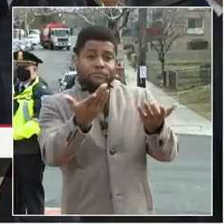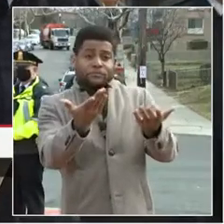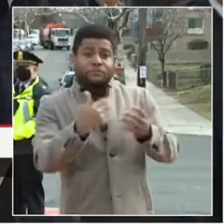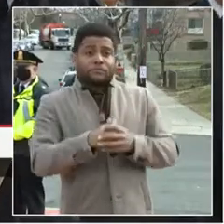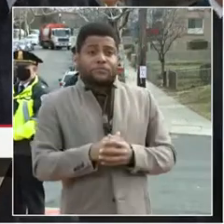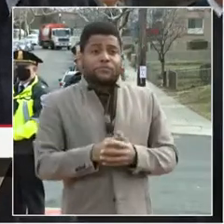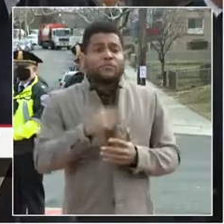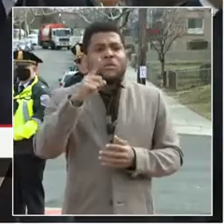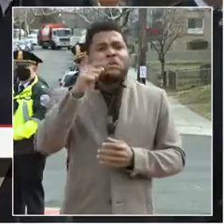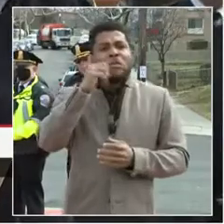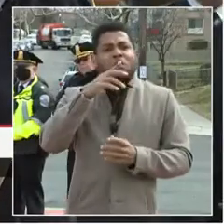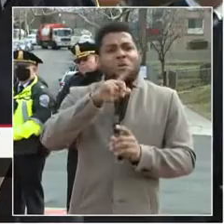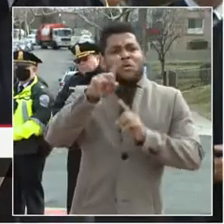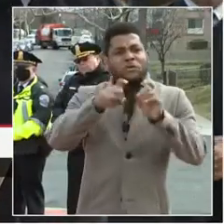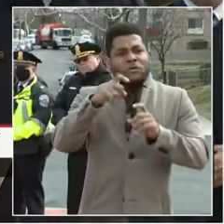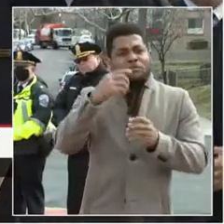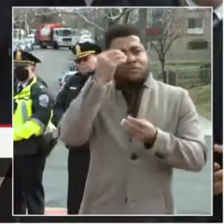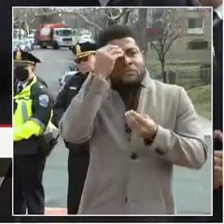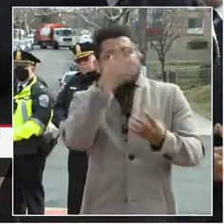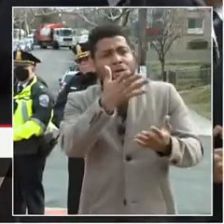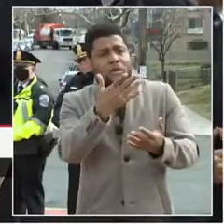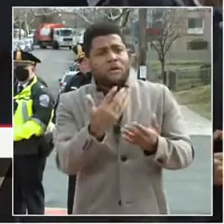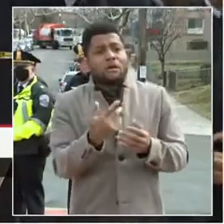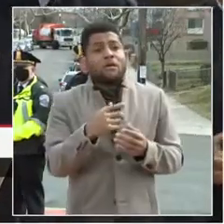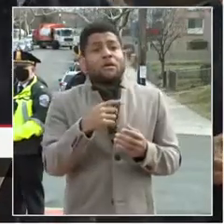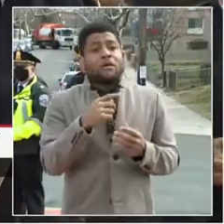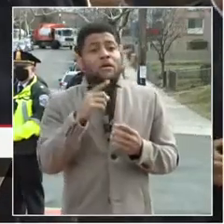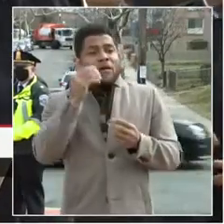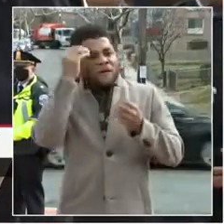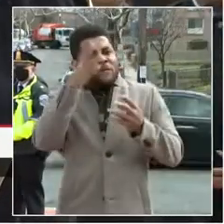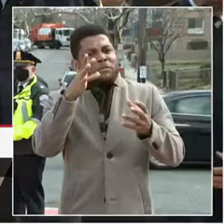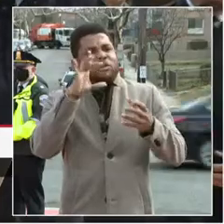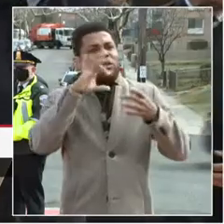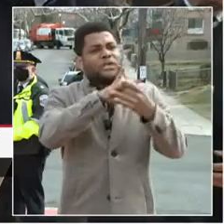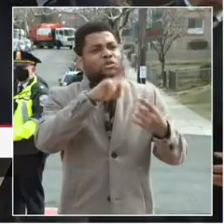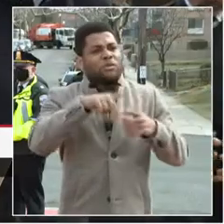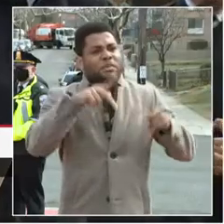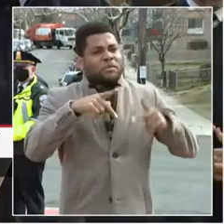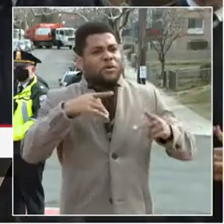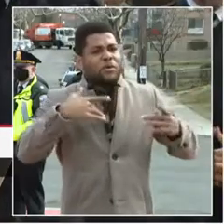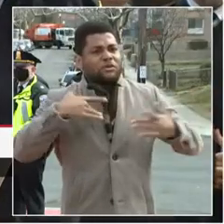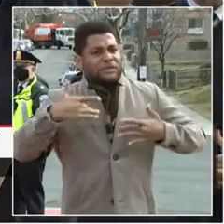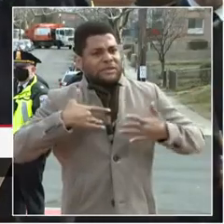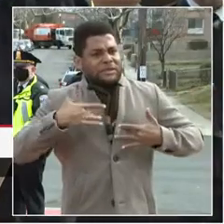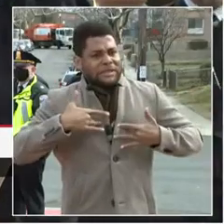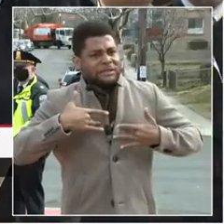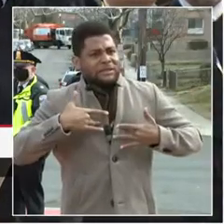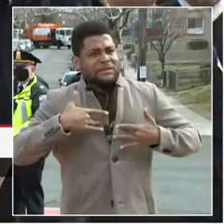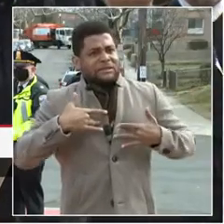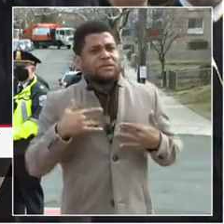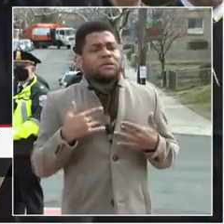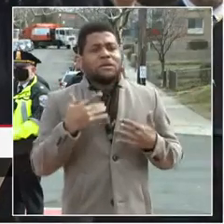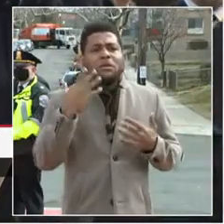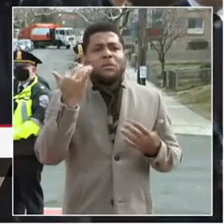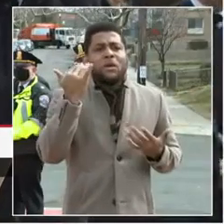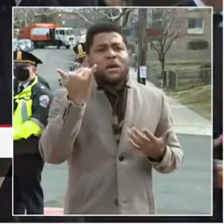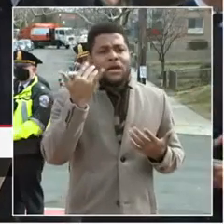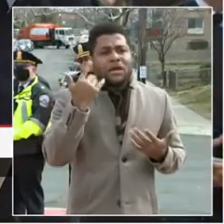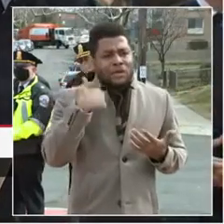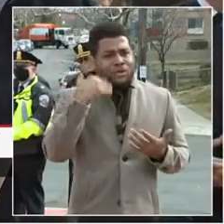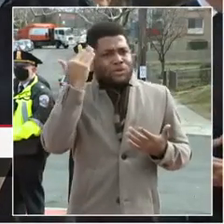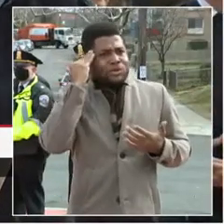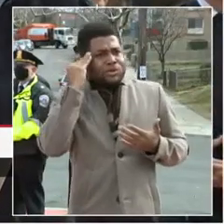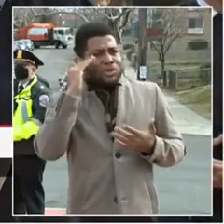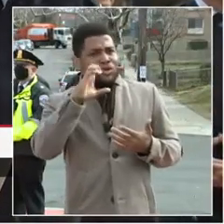information came out about the concerns of residents, the polling information that came out. crime is a major